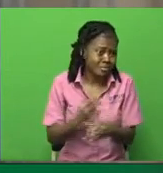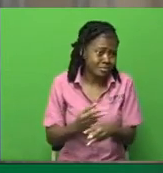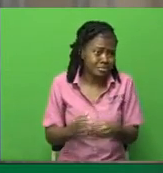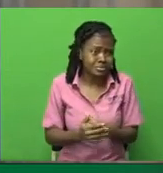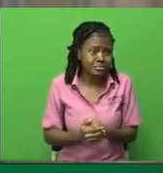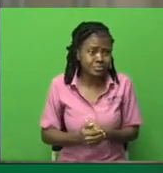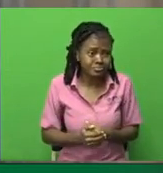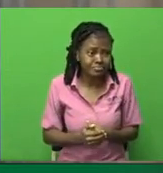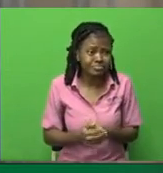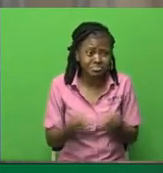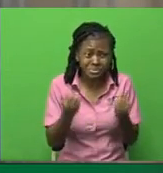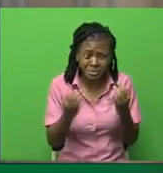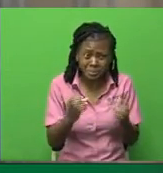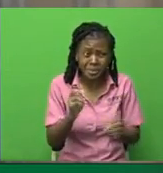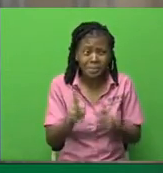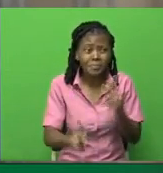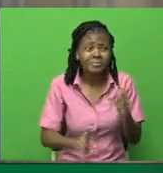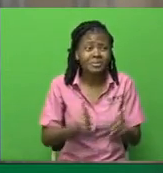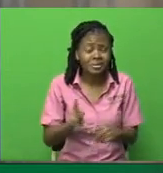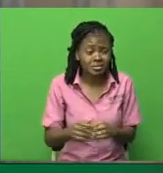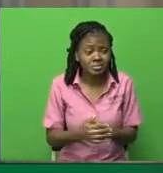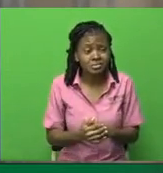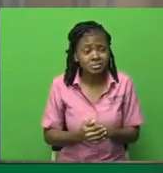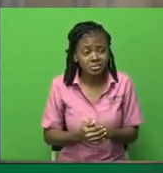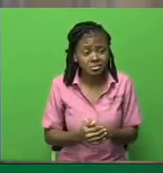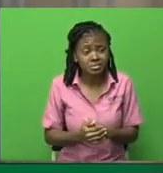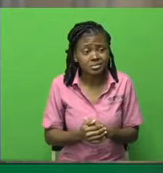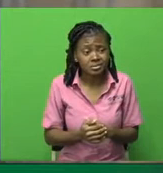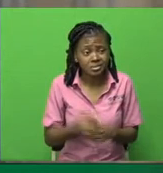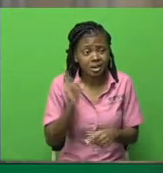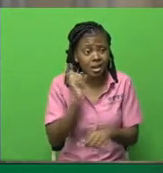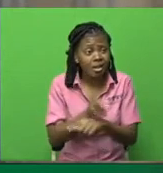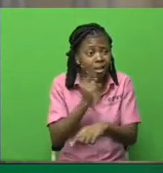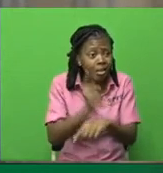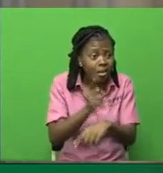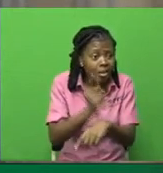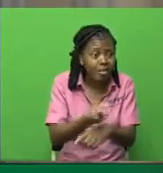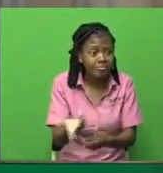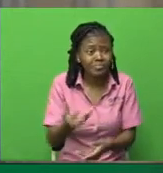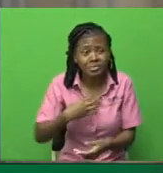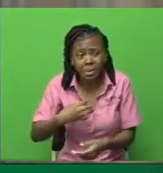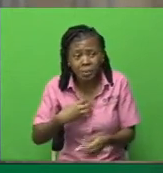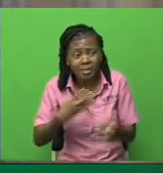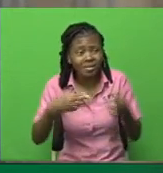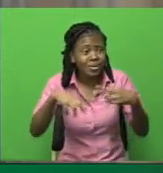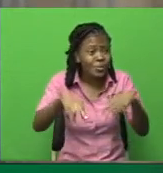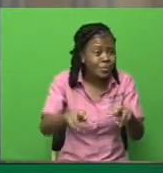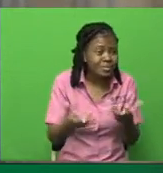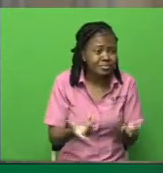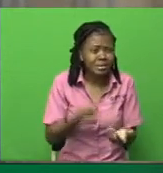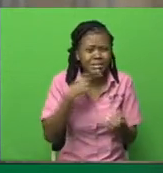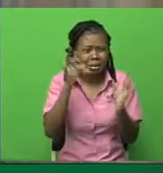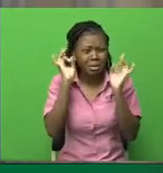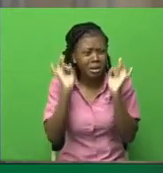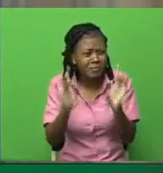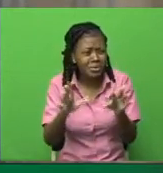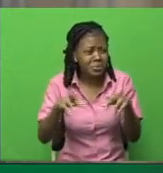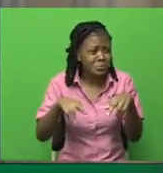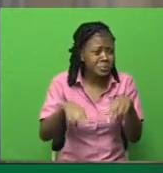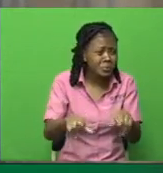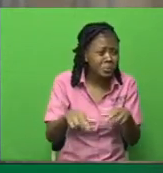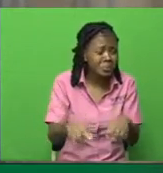all consultations are Mr Kenny McIntyre he lamented a deplorable condition of our roads